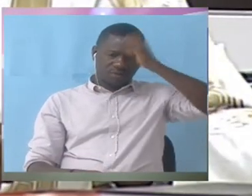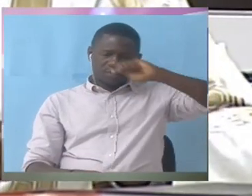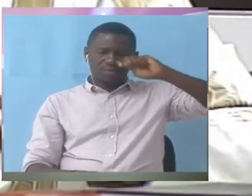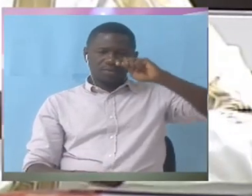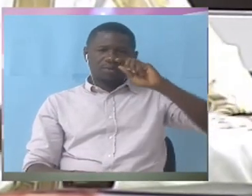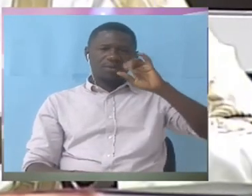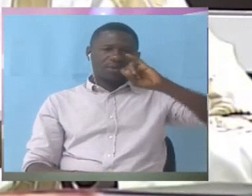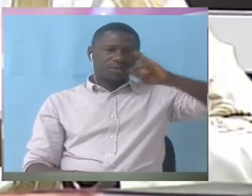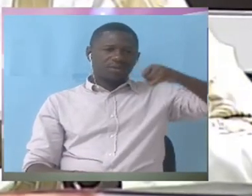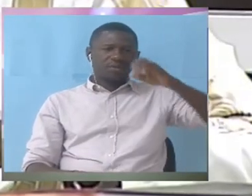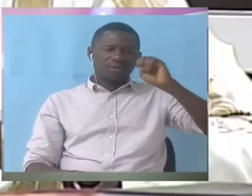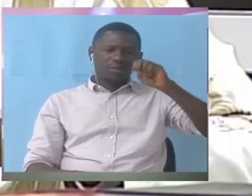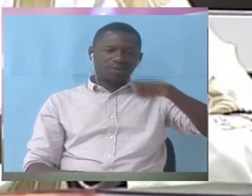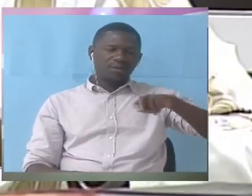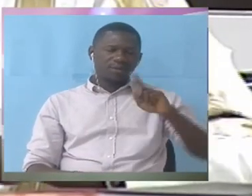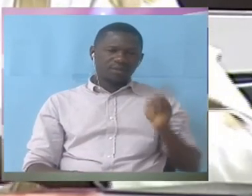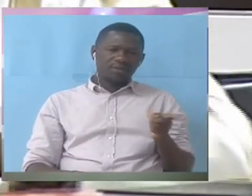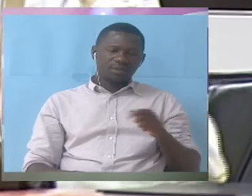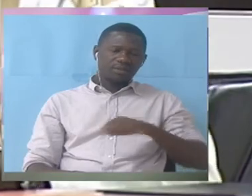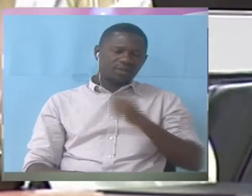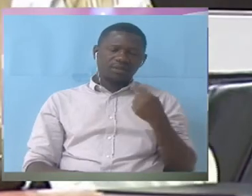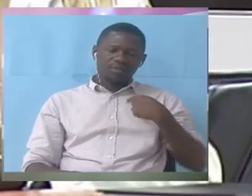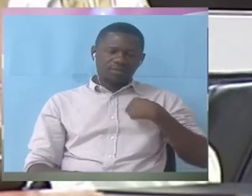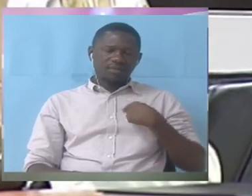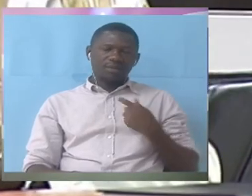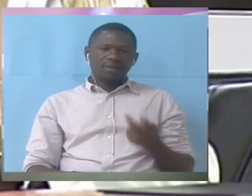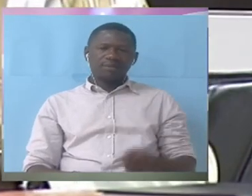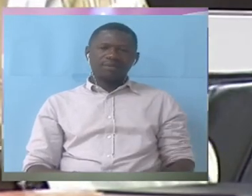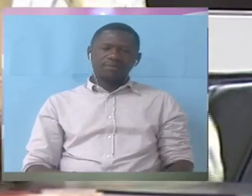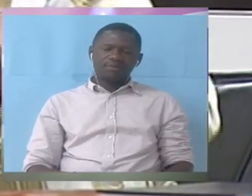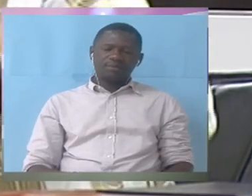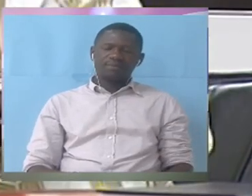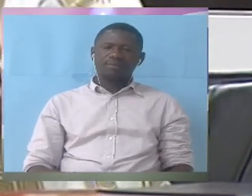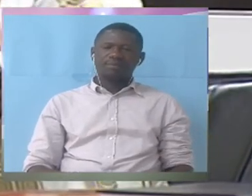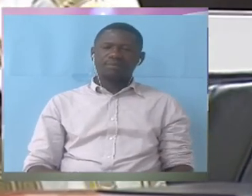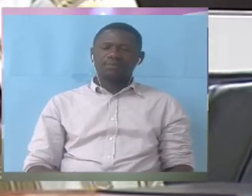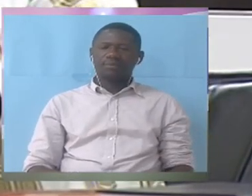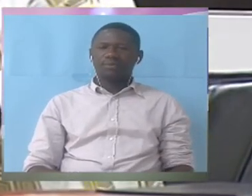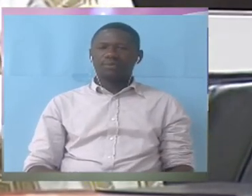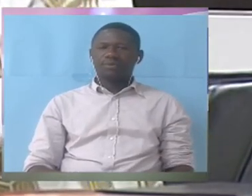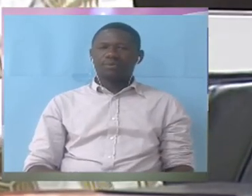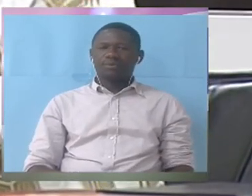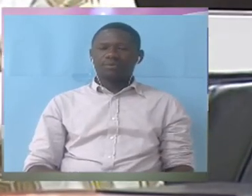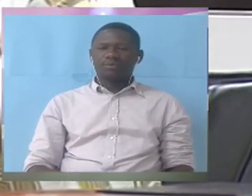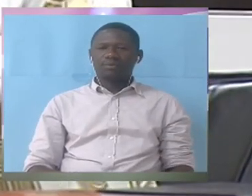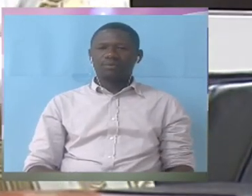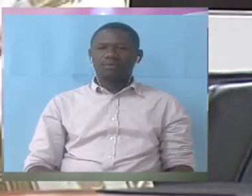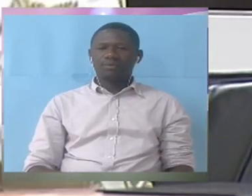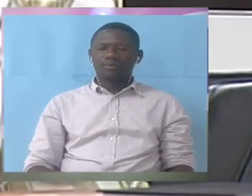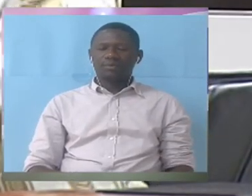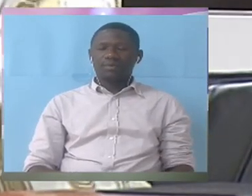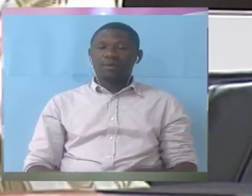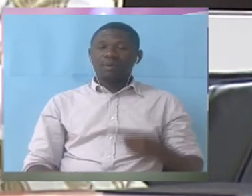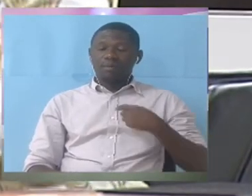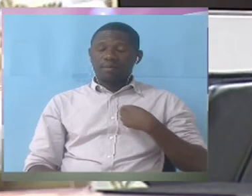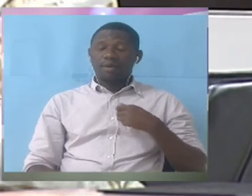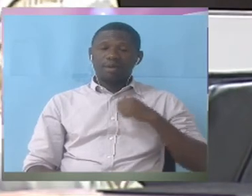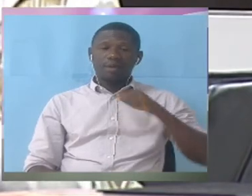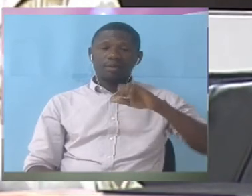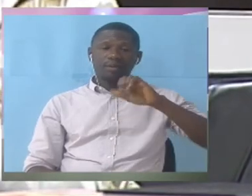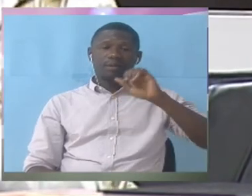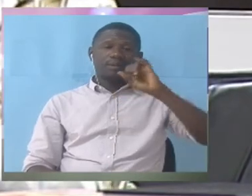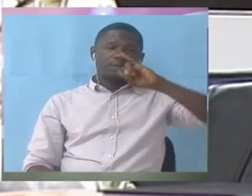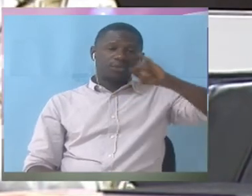Abuja and I. Amon na joko bu nekkon suñ digante nak Inspector General of Police man ak Abuja. We used to